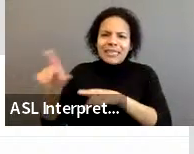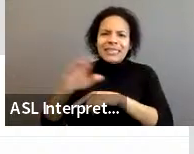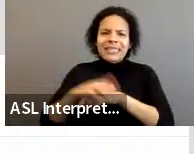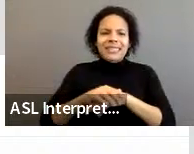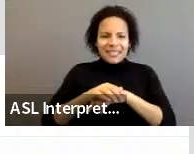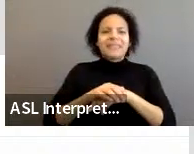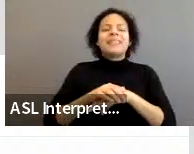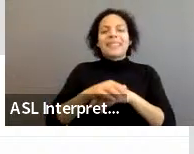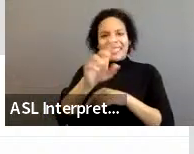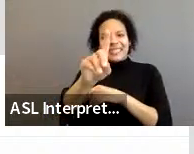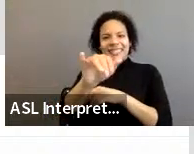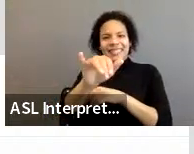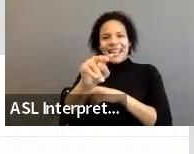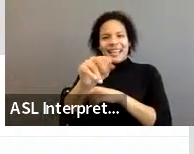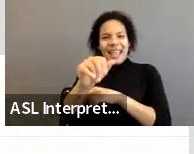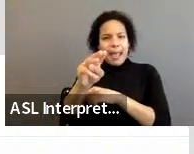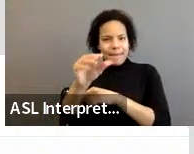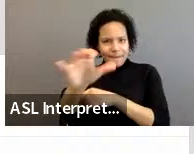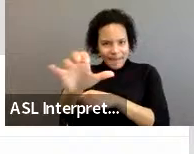Dynamic,